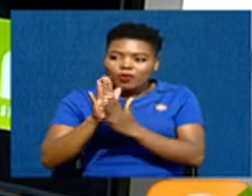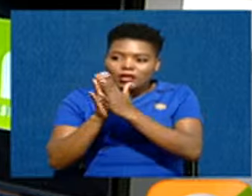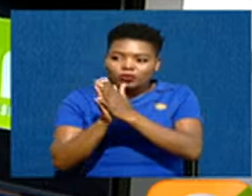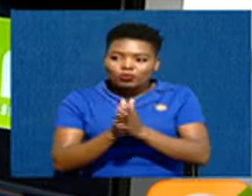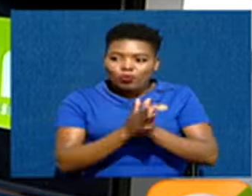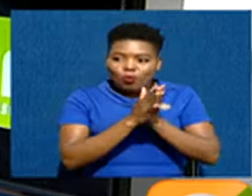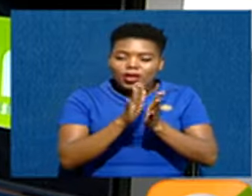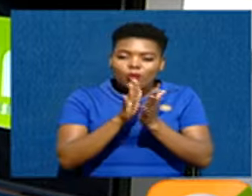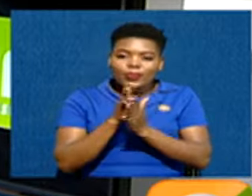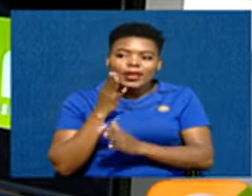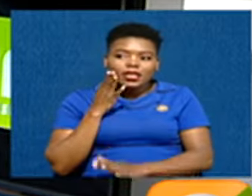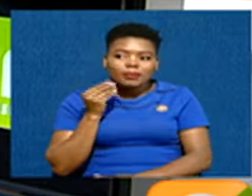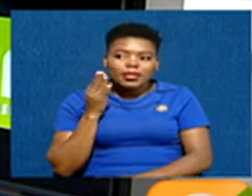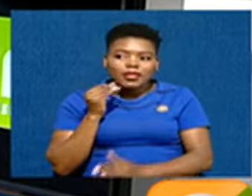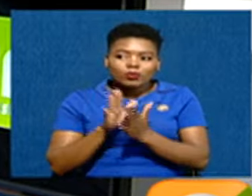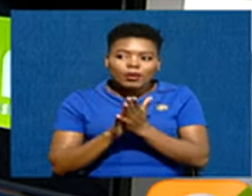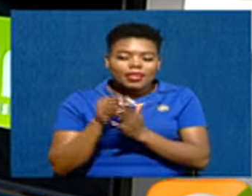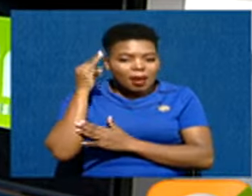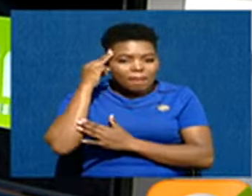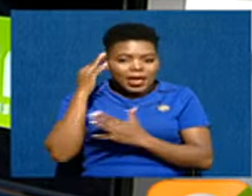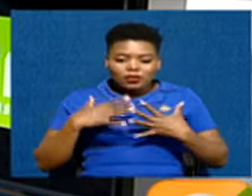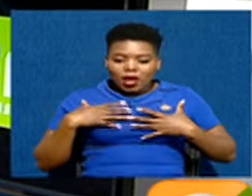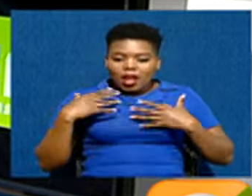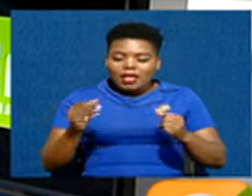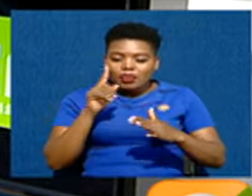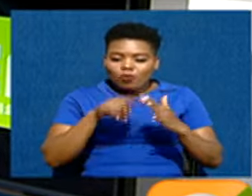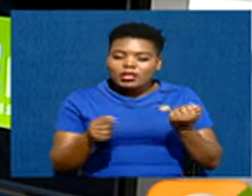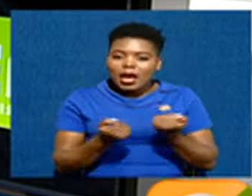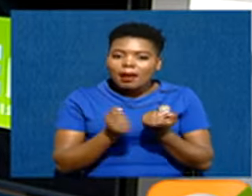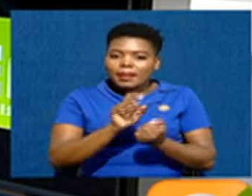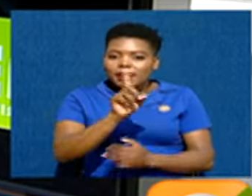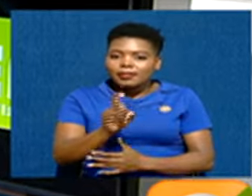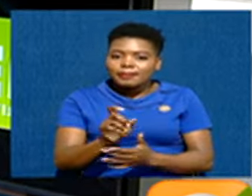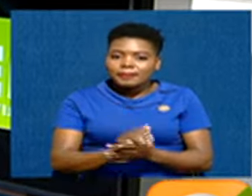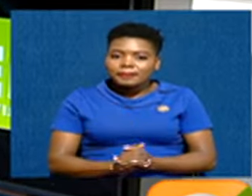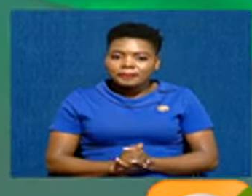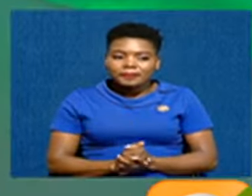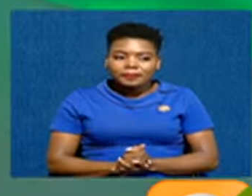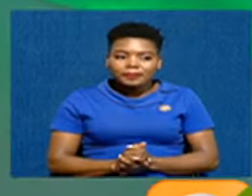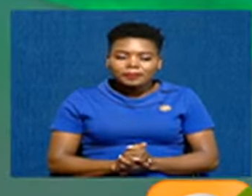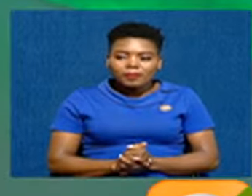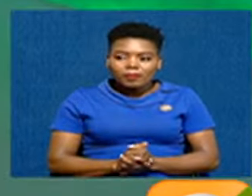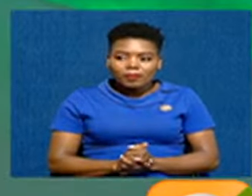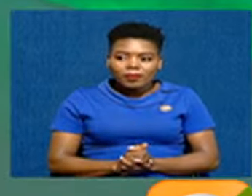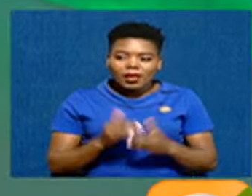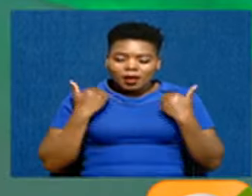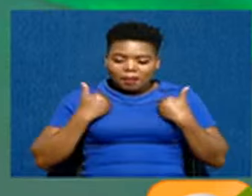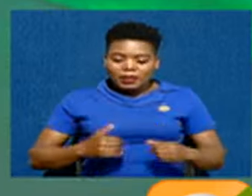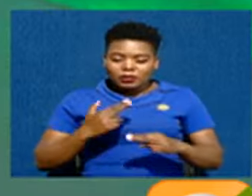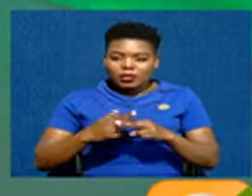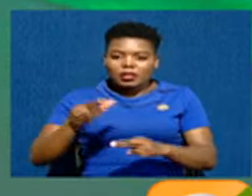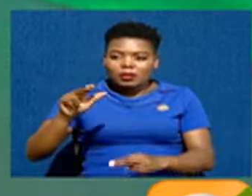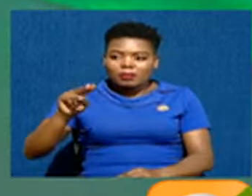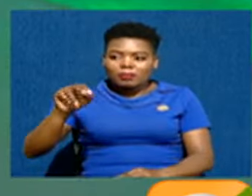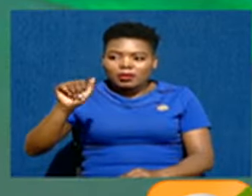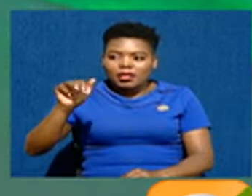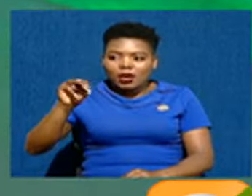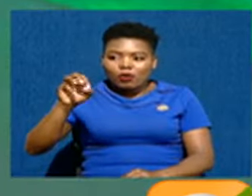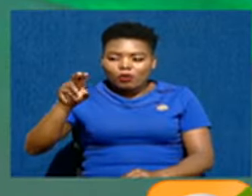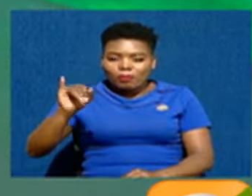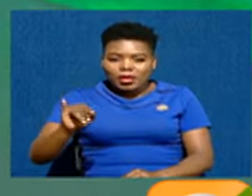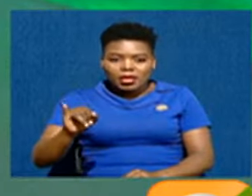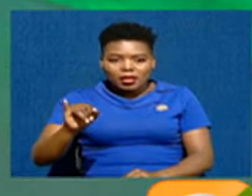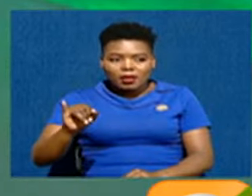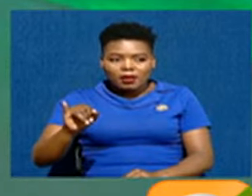your experience with mental health. What exactly is your story? Oh, my name is Naomi. I went through